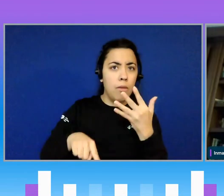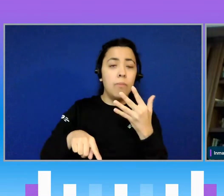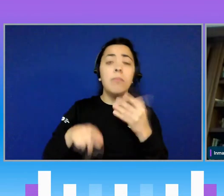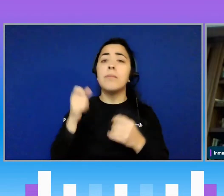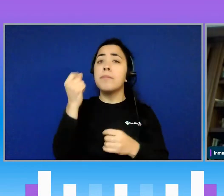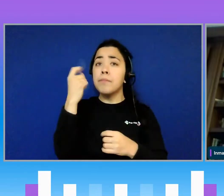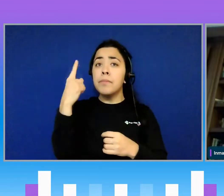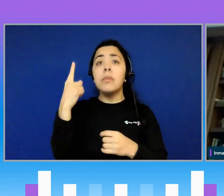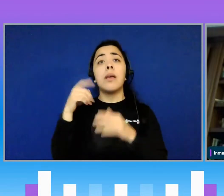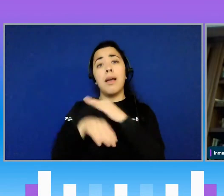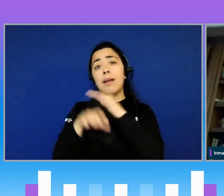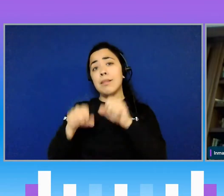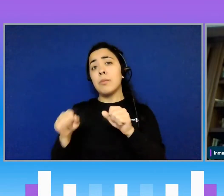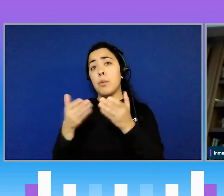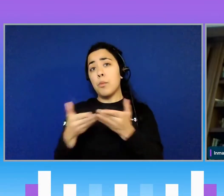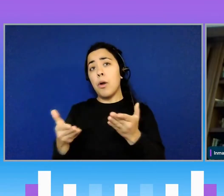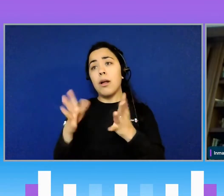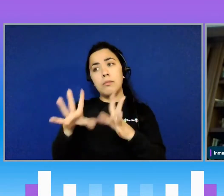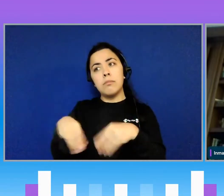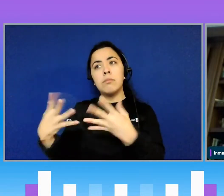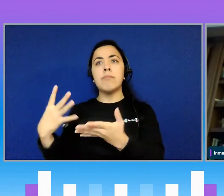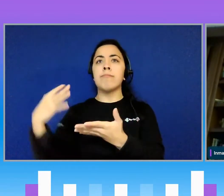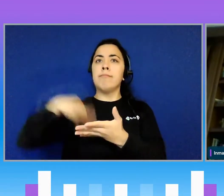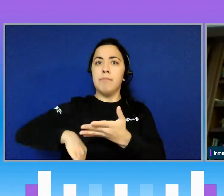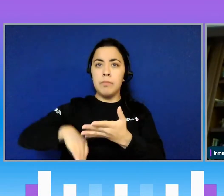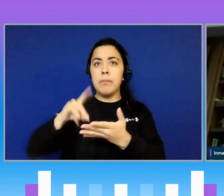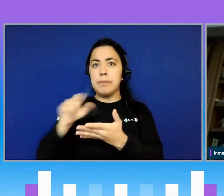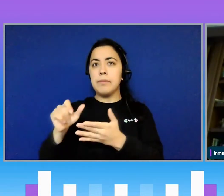persons with disabilities, but I'm convinced that